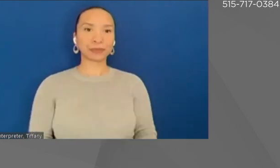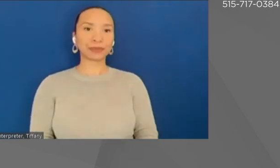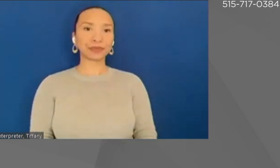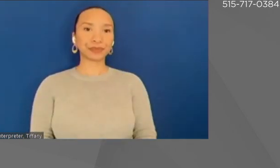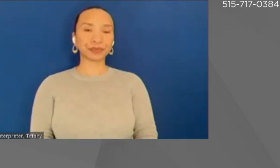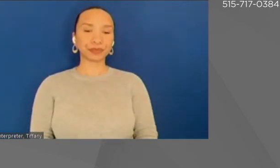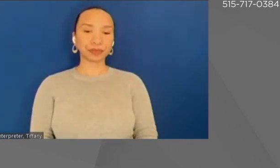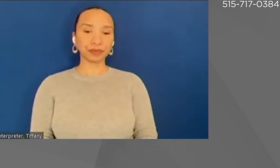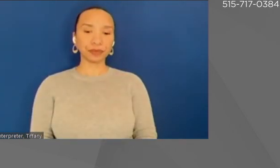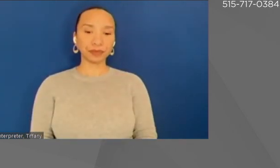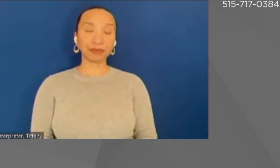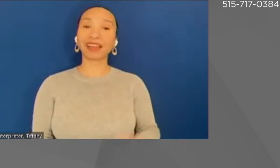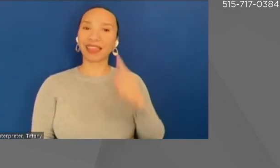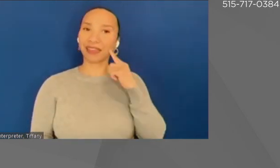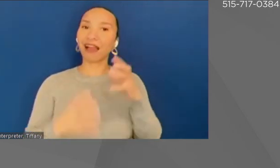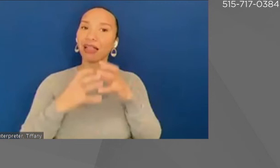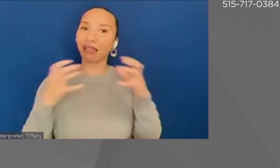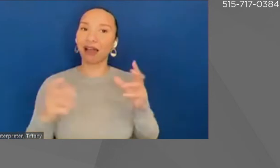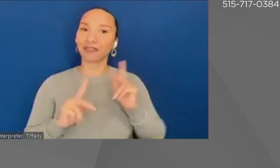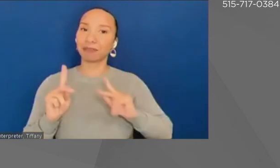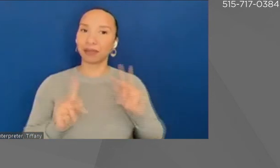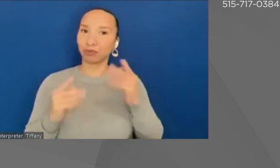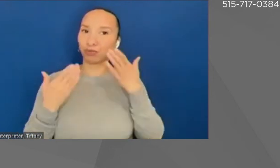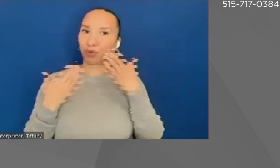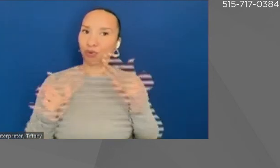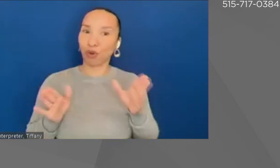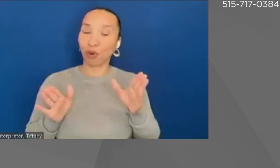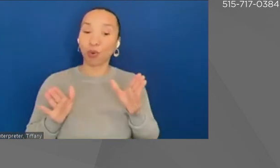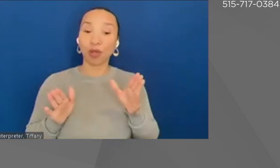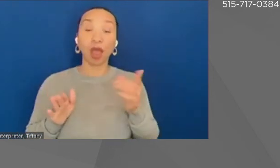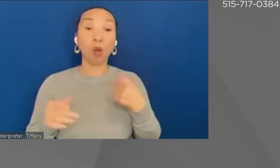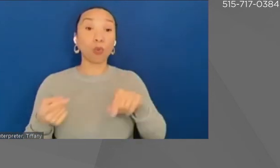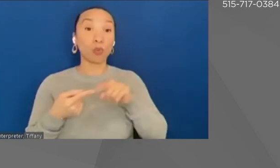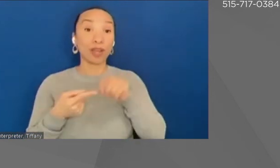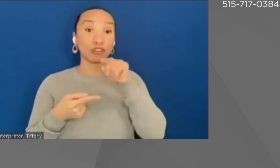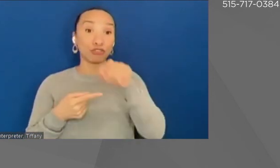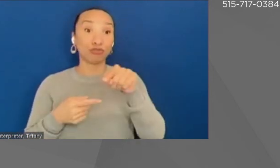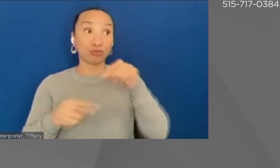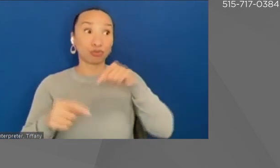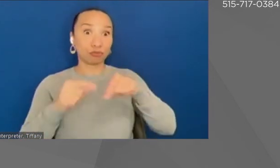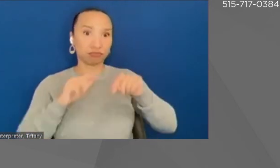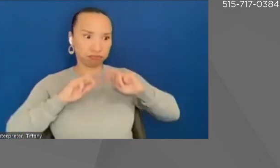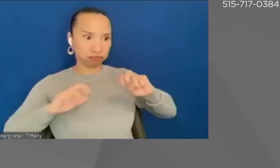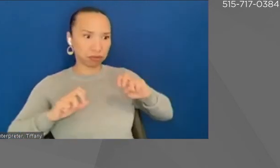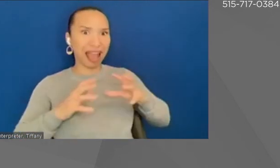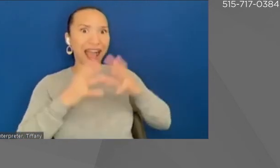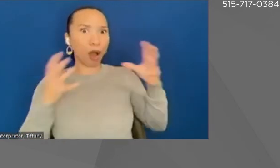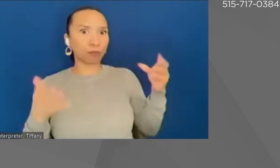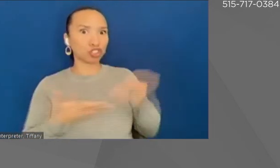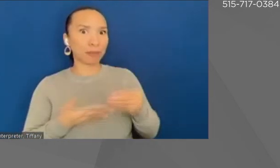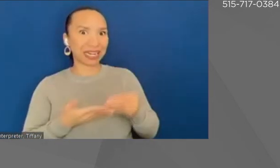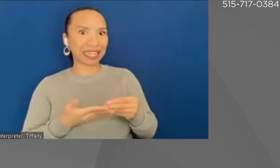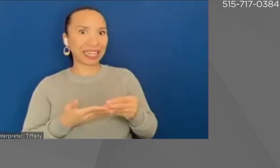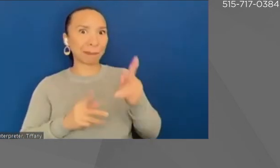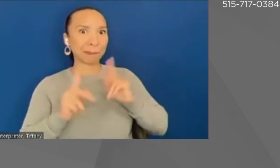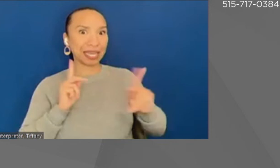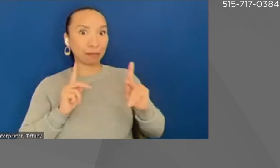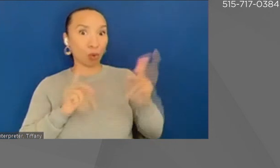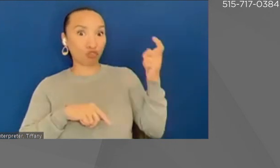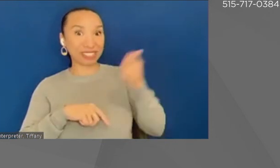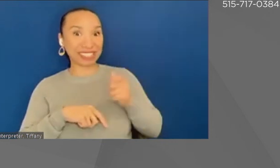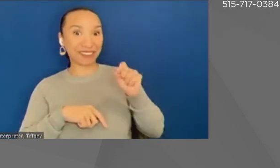don't know that when you're going back to the actual amount of money that people on SNAP get, that value